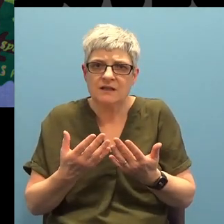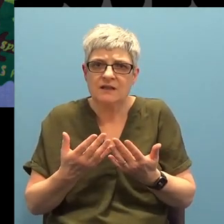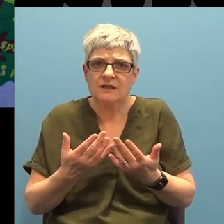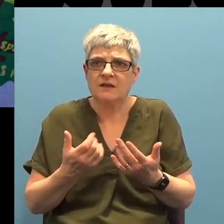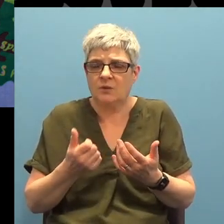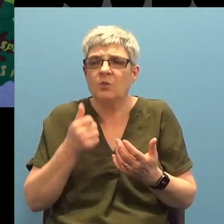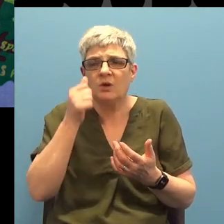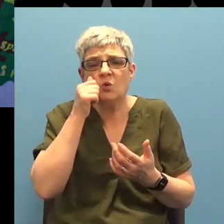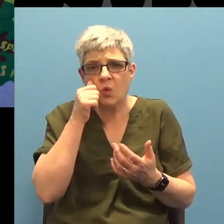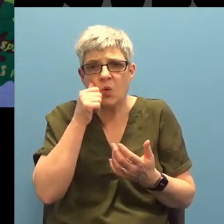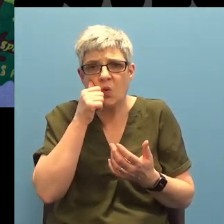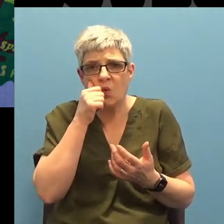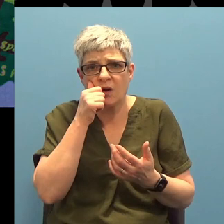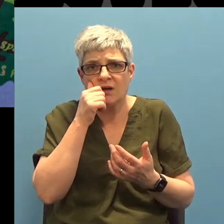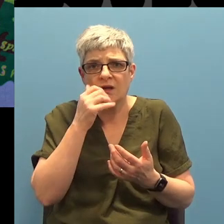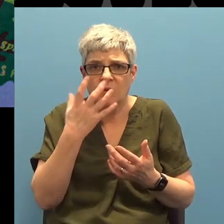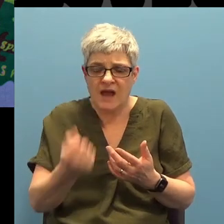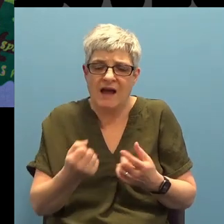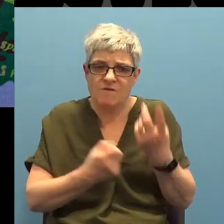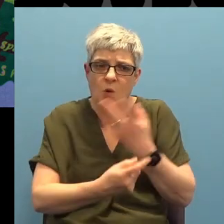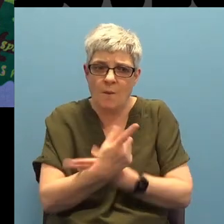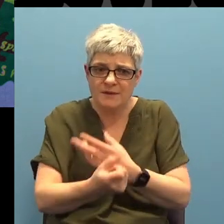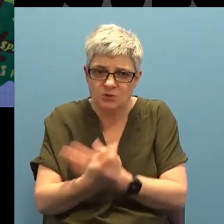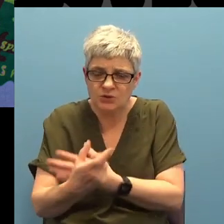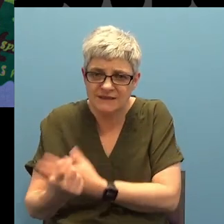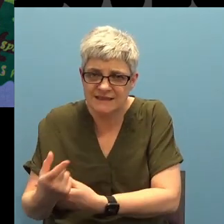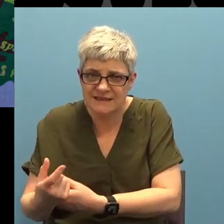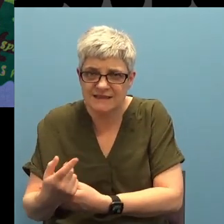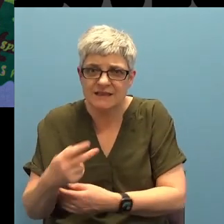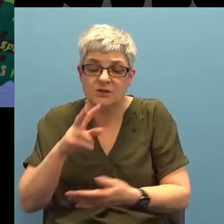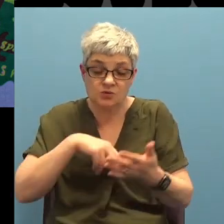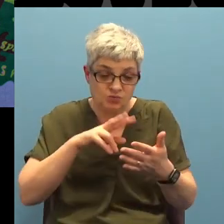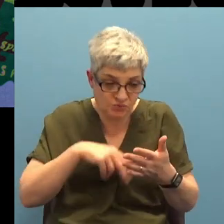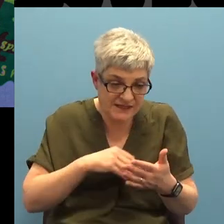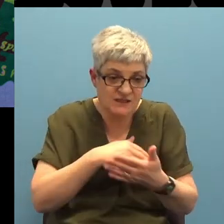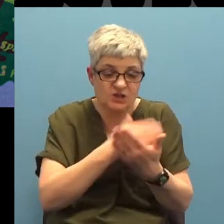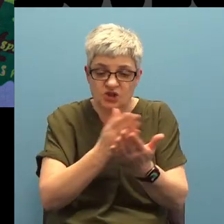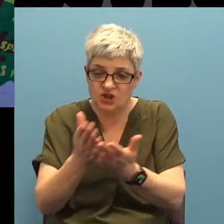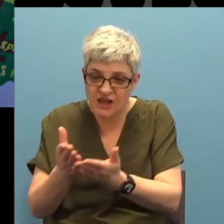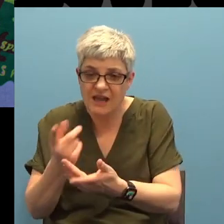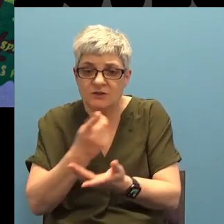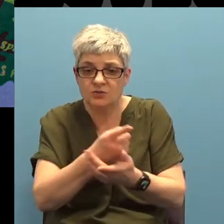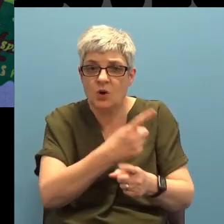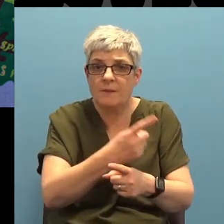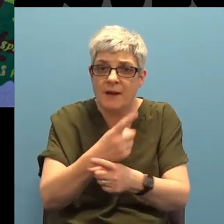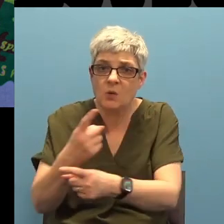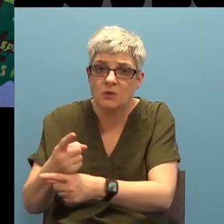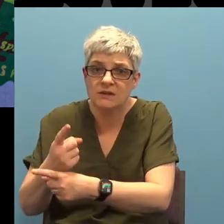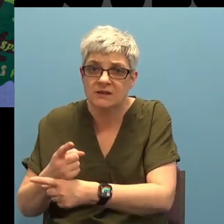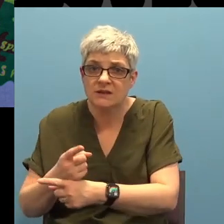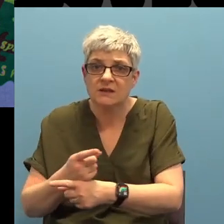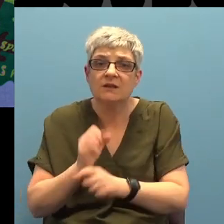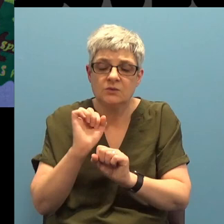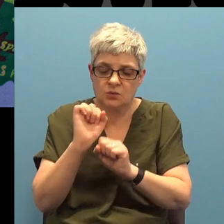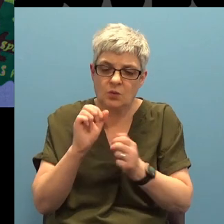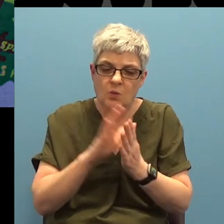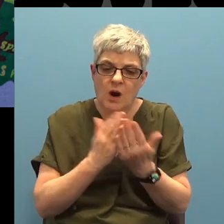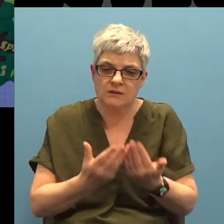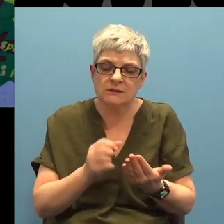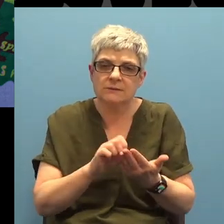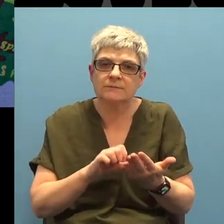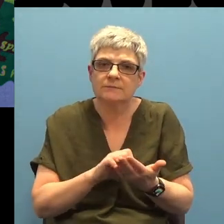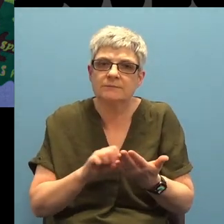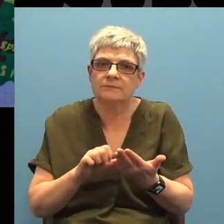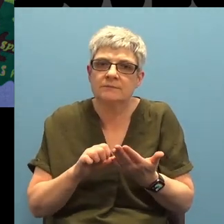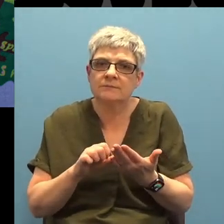make most of the opportunities to read and to share and talk about your word.